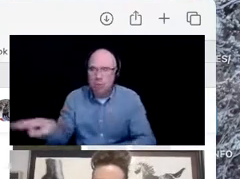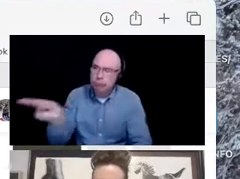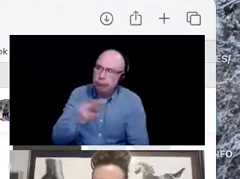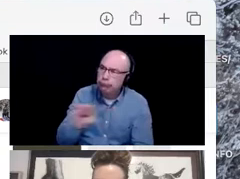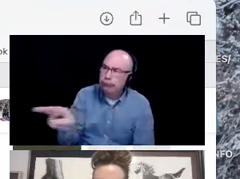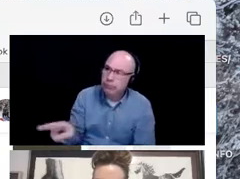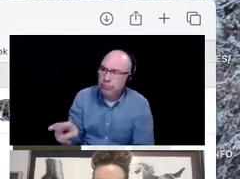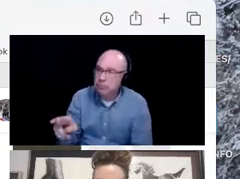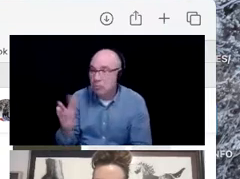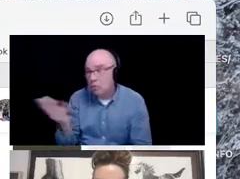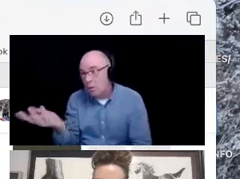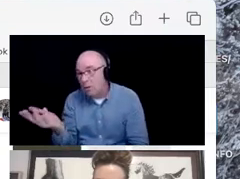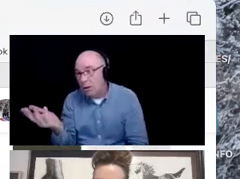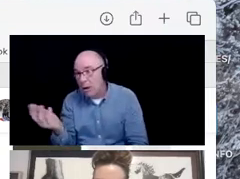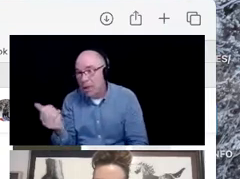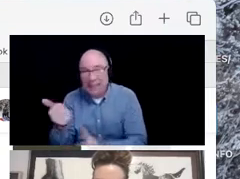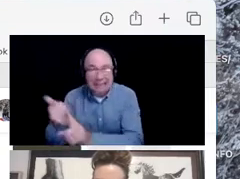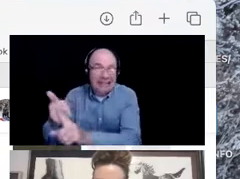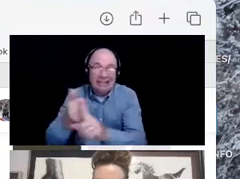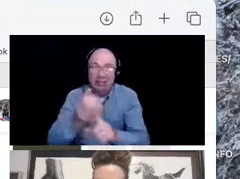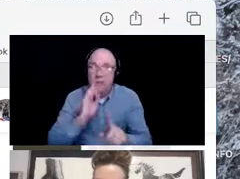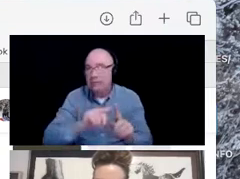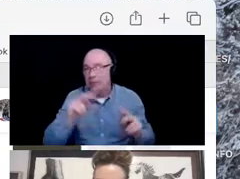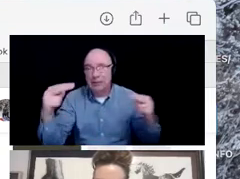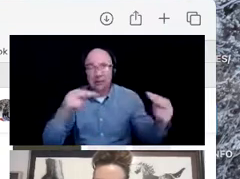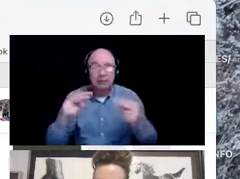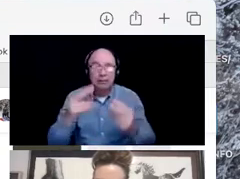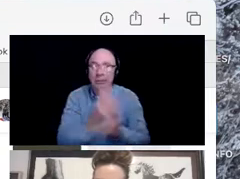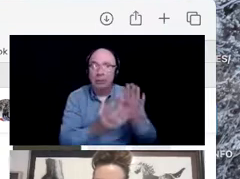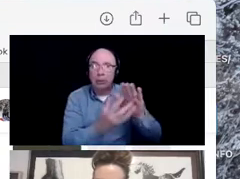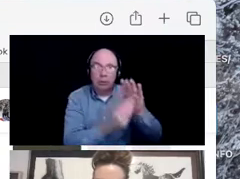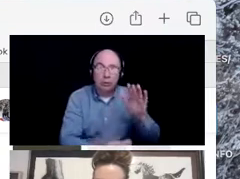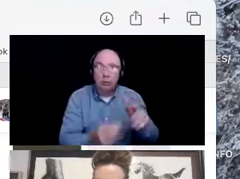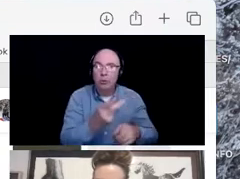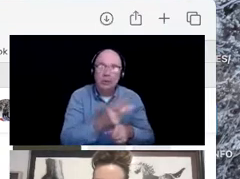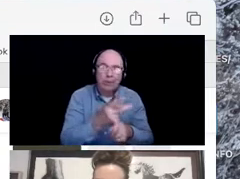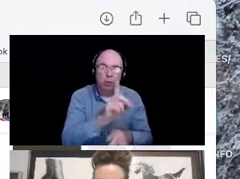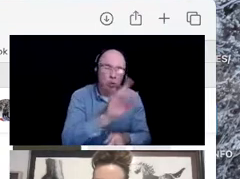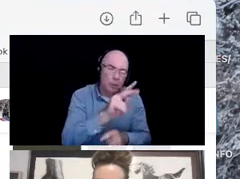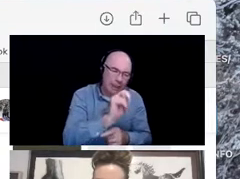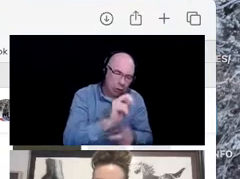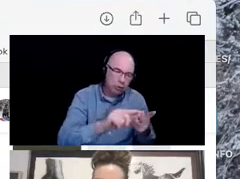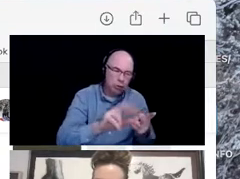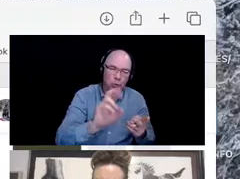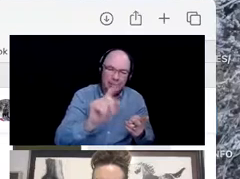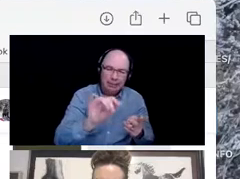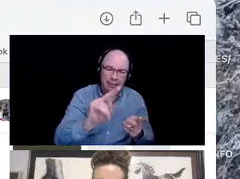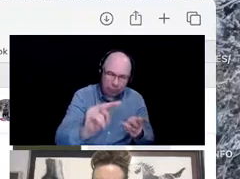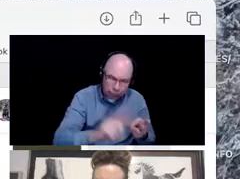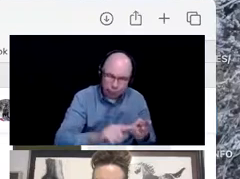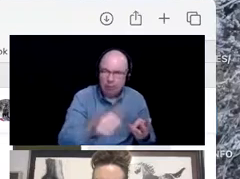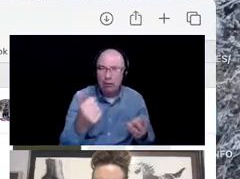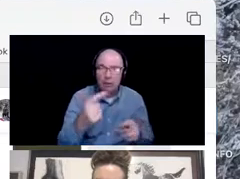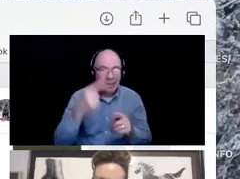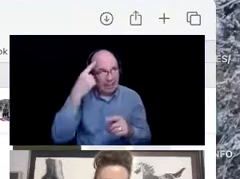that. So everyone's going to have different, whether it's duplication, retention, whatever it is, but approaching that from how would Diamond